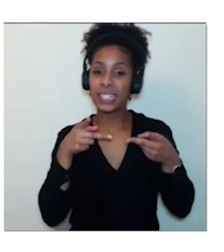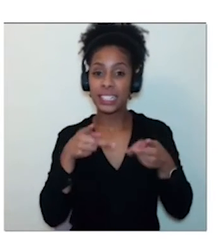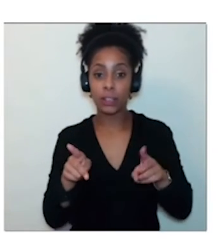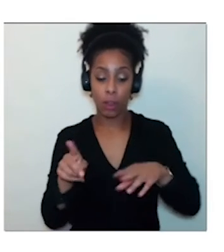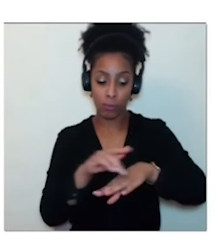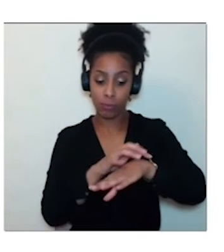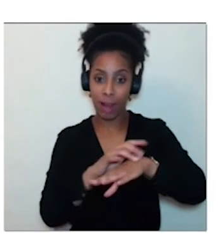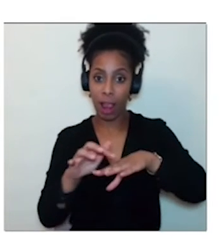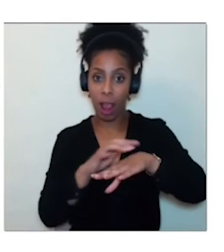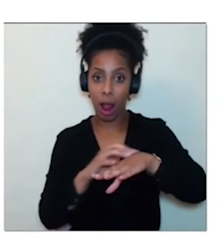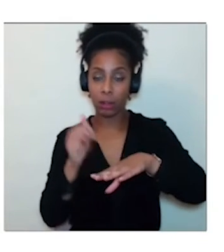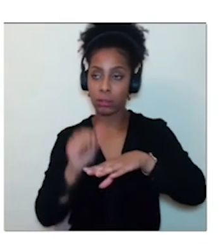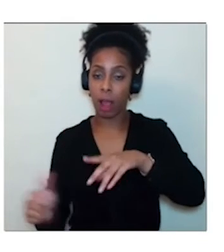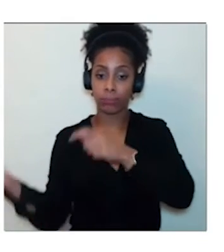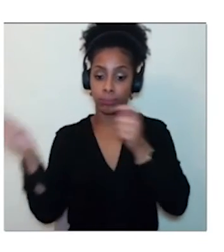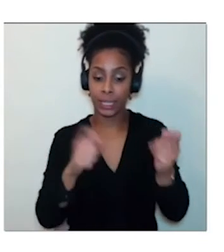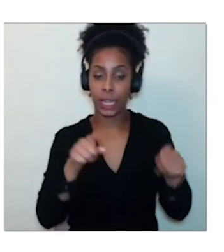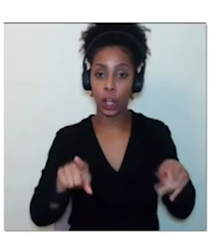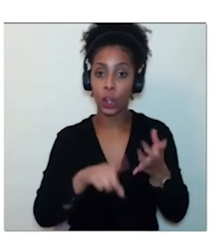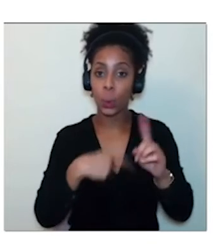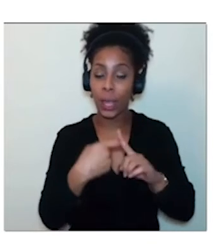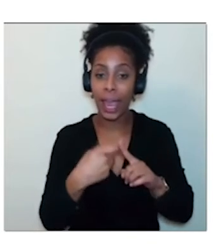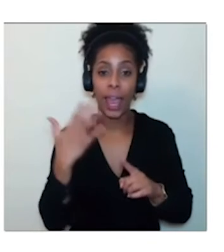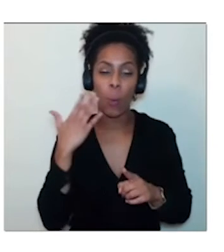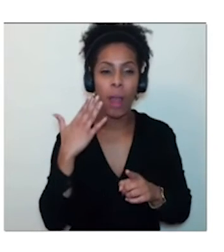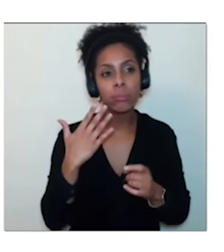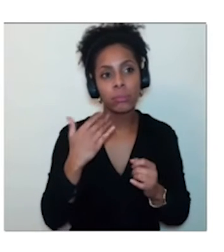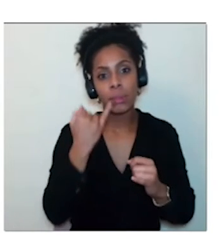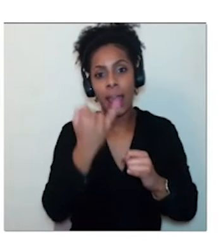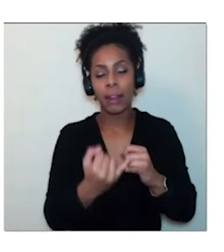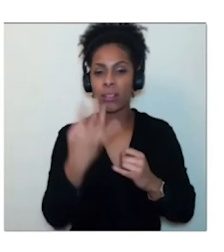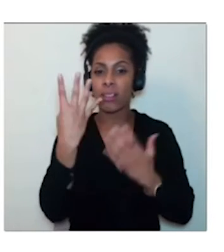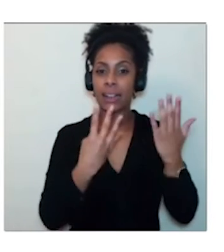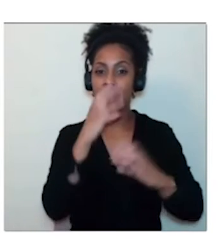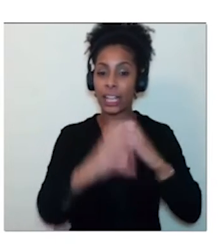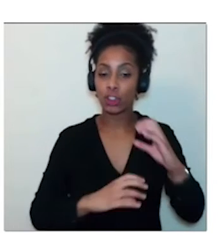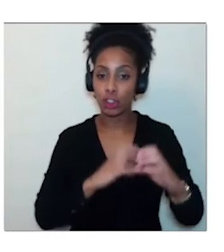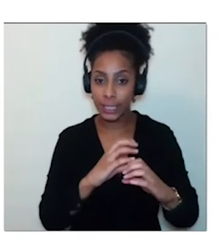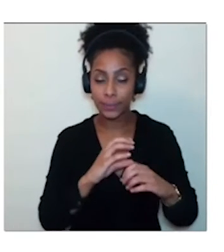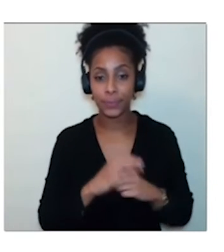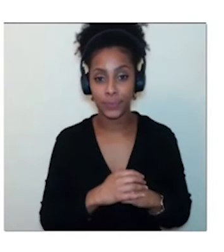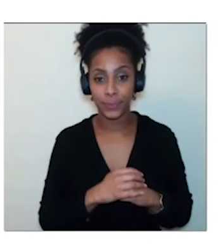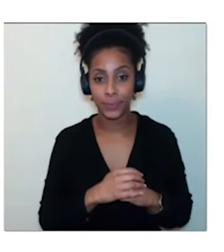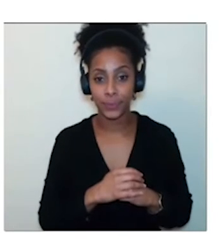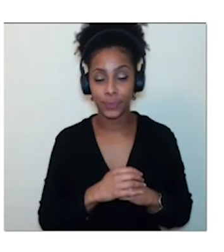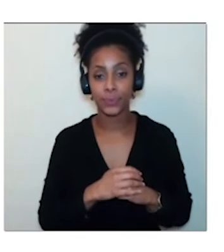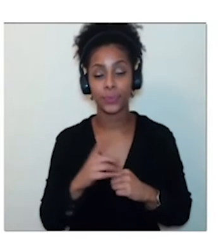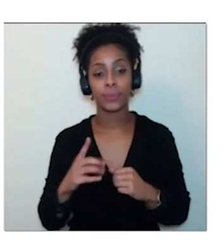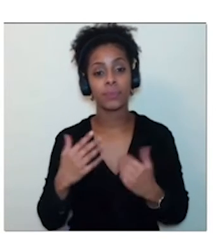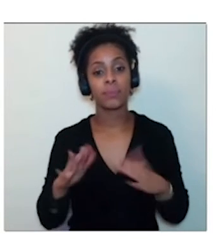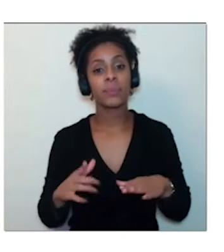to the United Kingdom in the latter half of the 19th century. Following a conference held in Edinburgh in